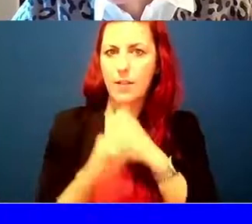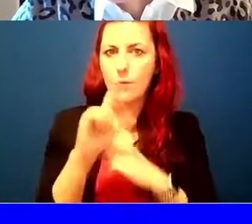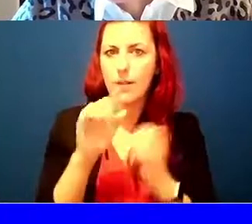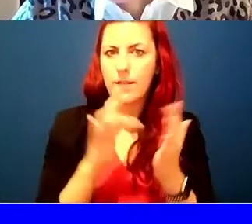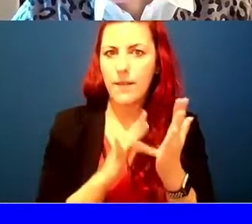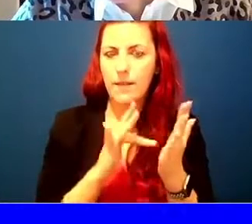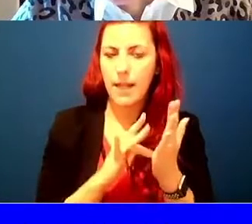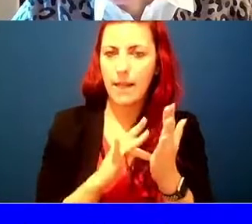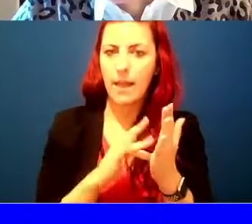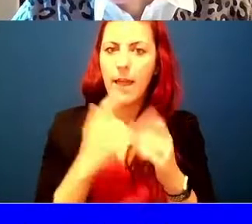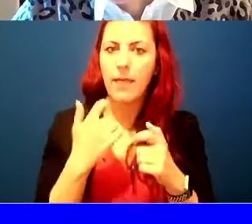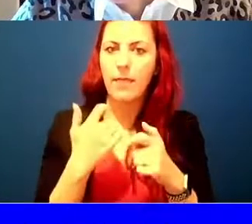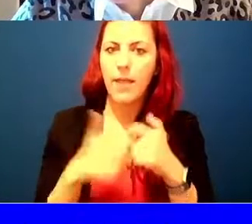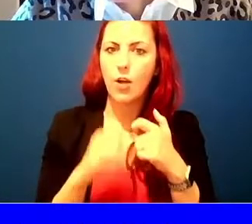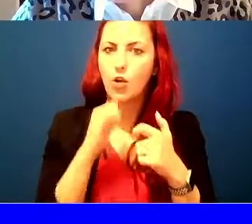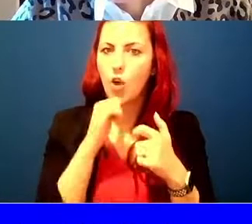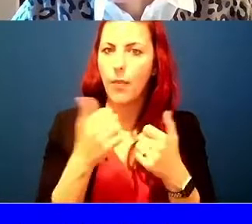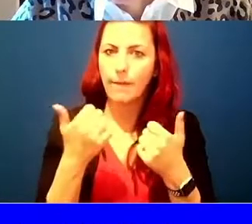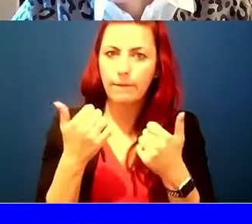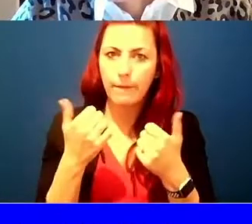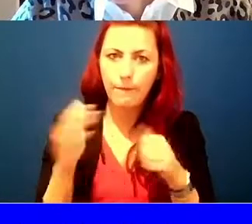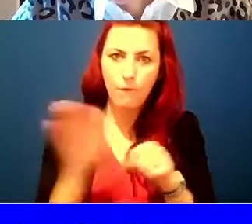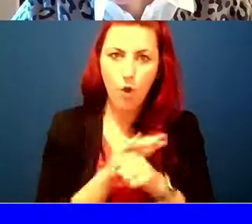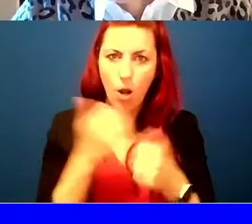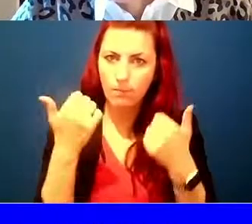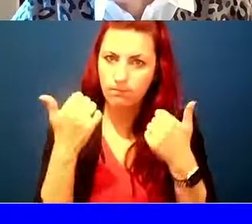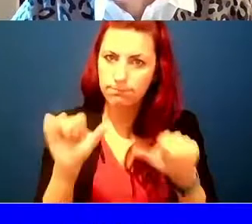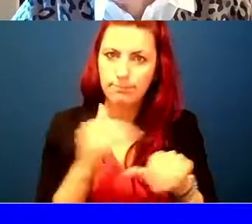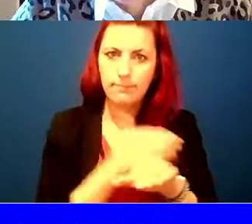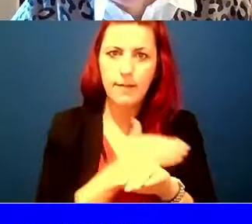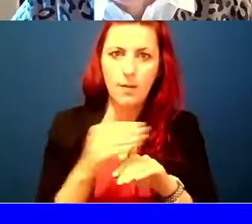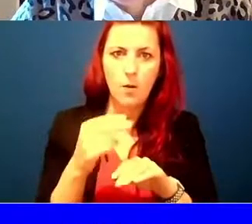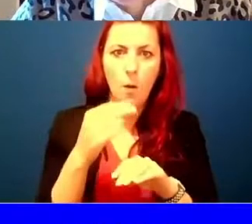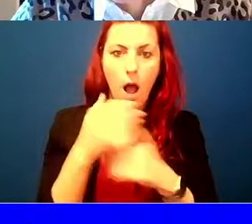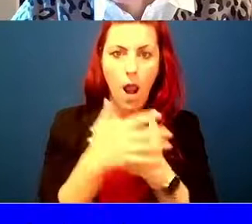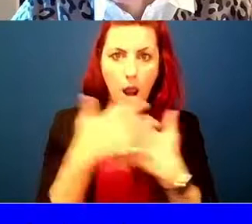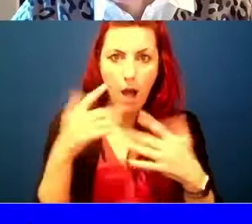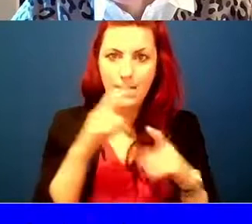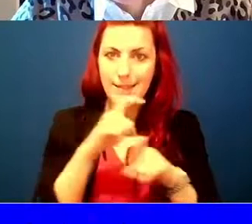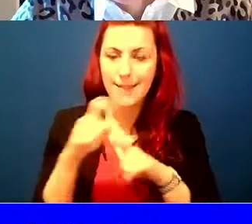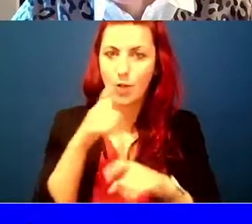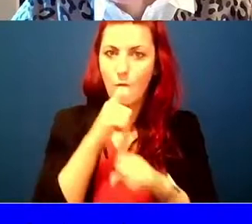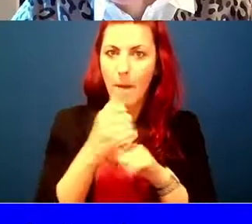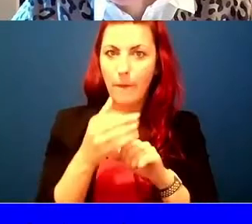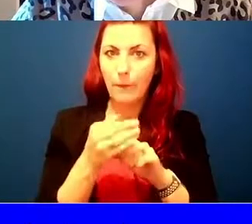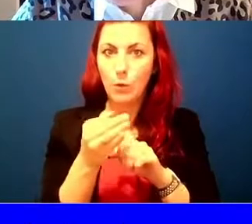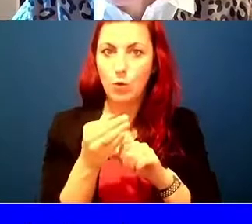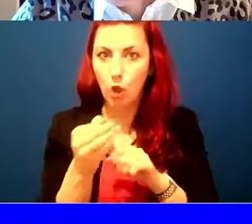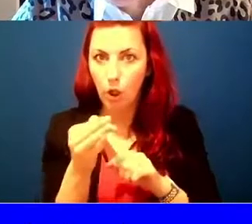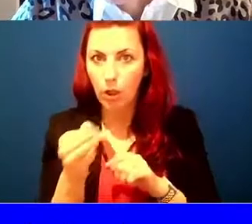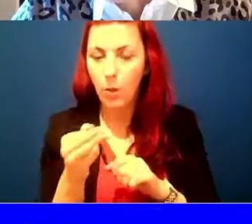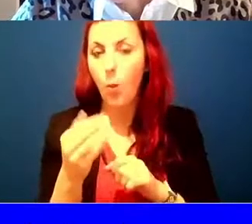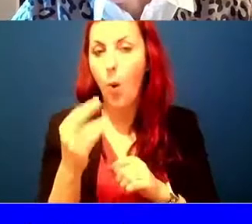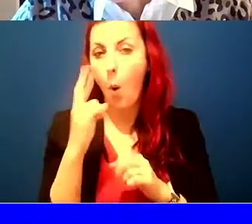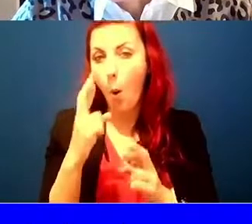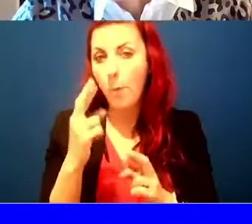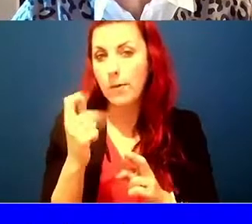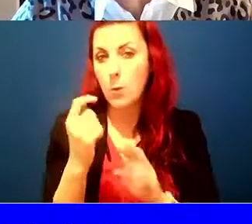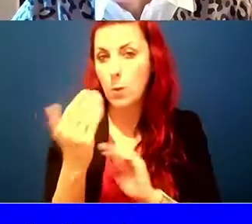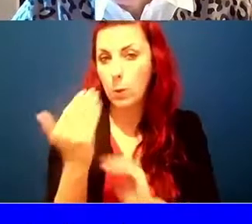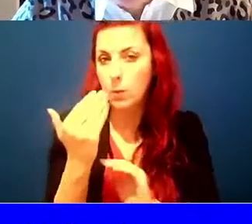fully commenced, so a lot, though not all of what I refer to, is still in the future tense, but we hope at this stage imminent.